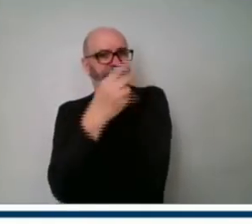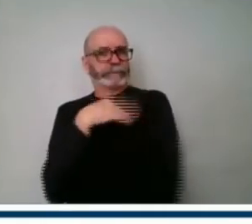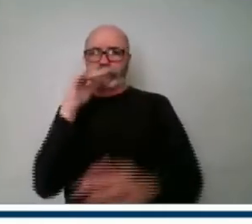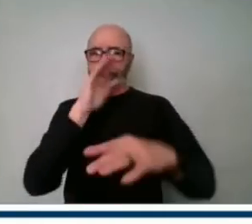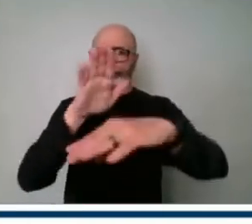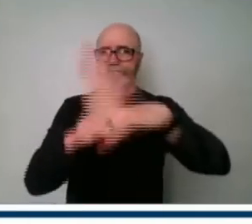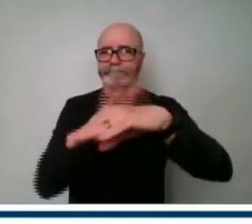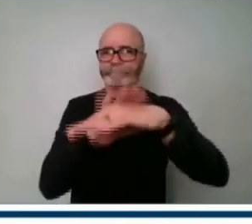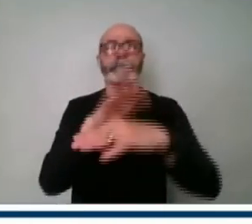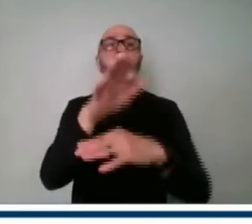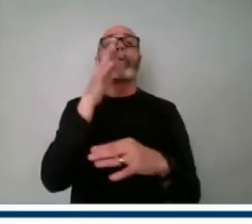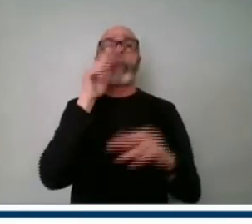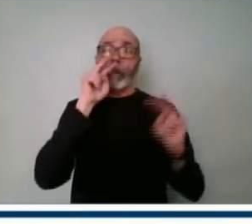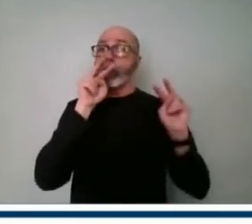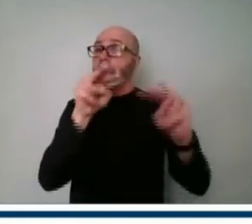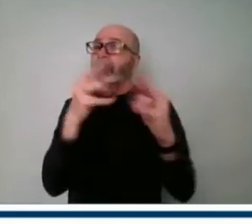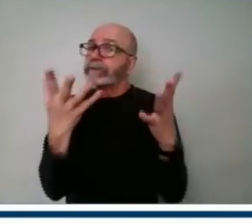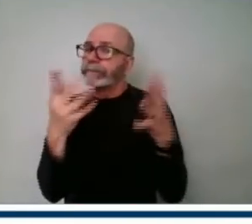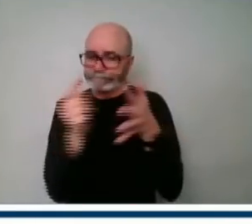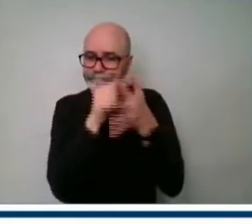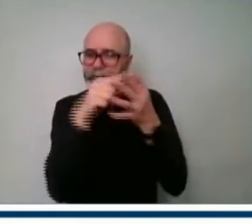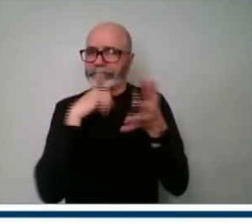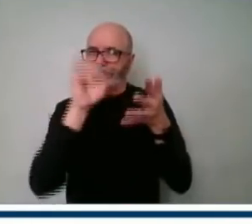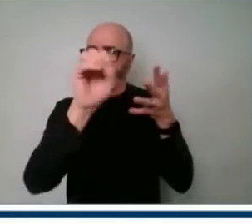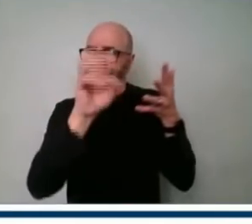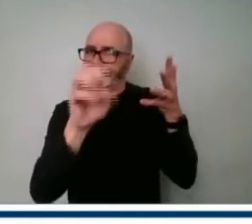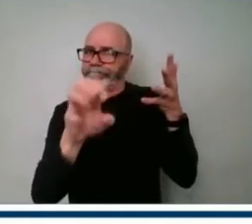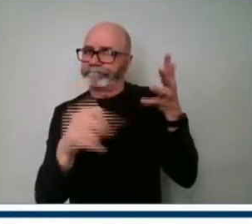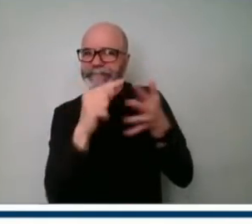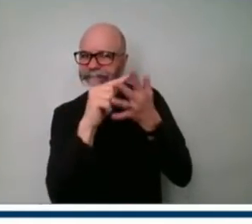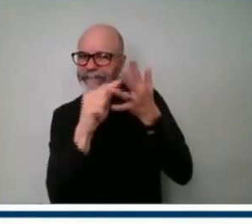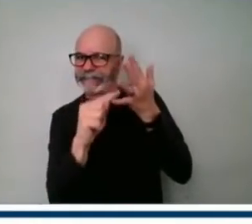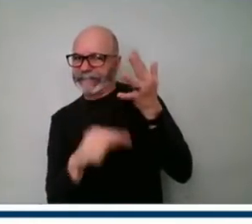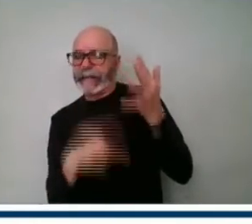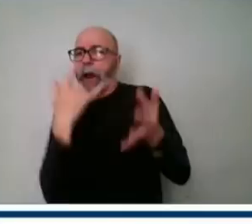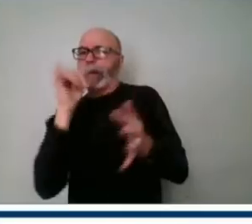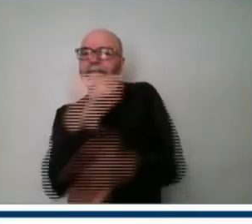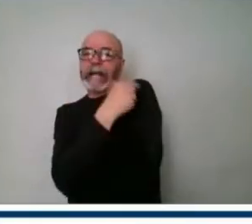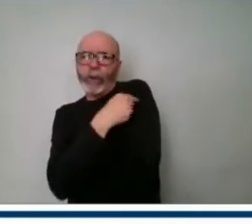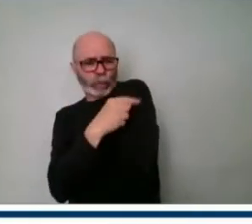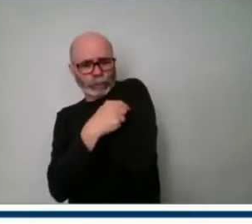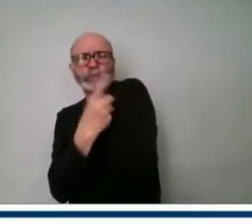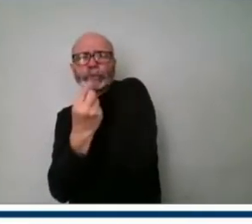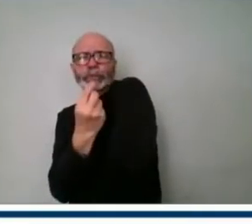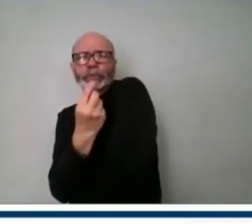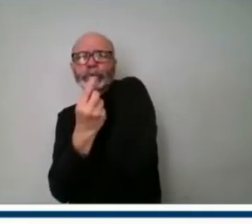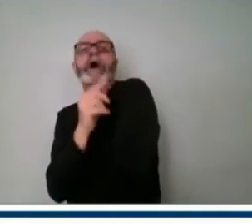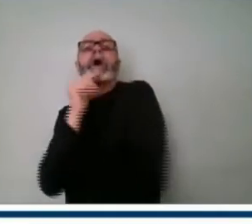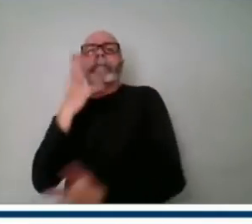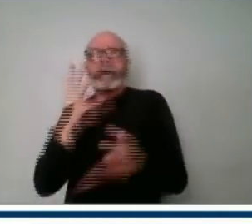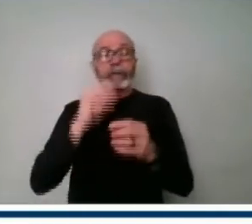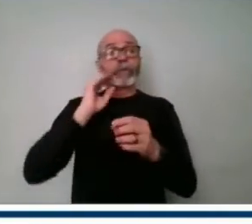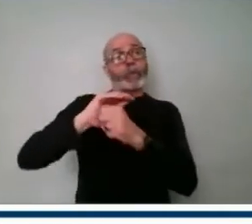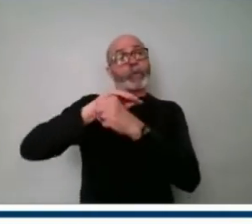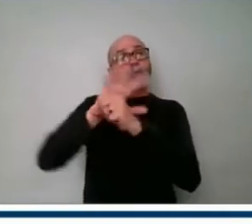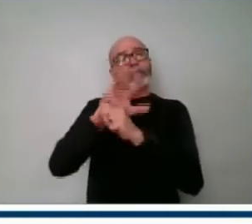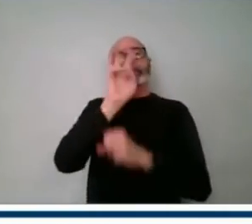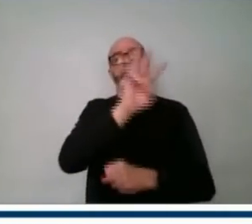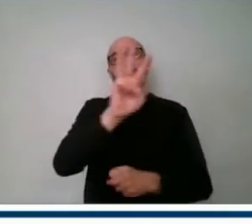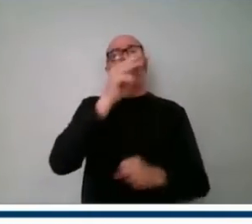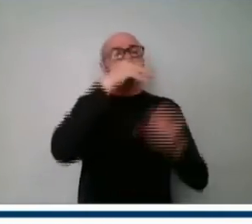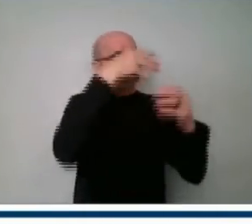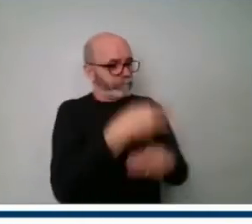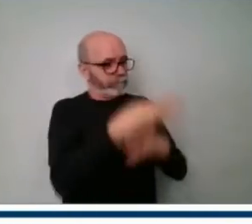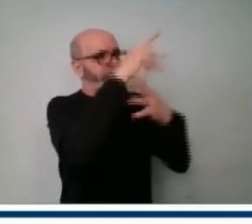that on the vaccine section of our coronavirus website. In closing, I want to wish everyone